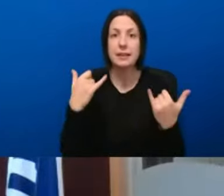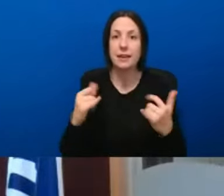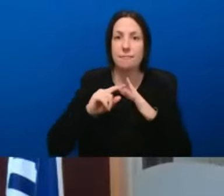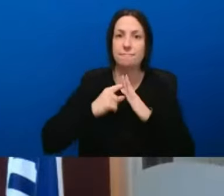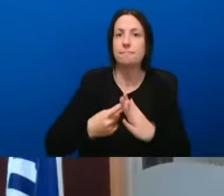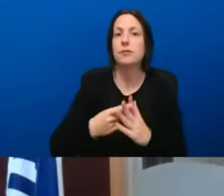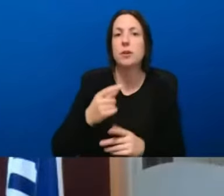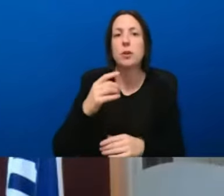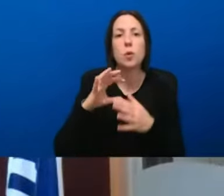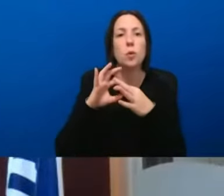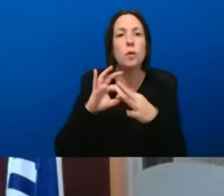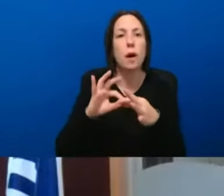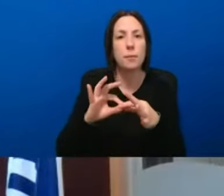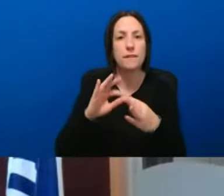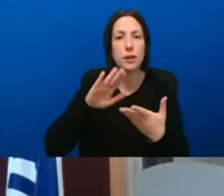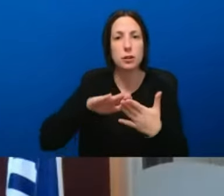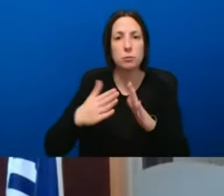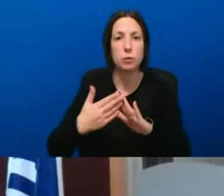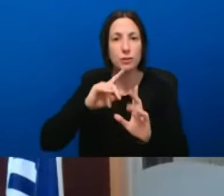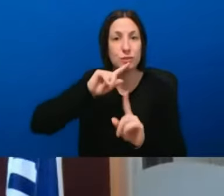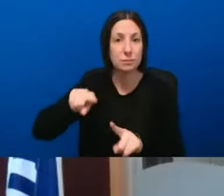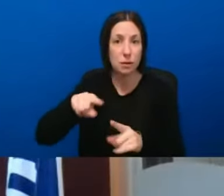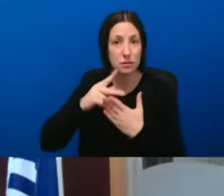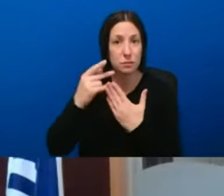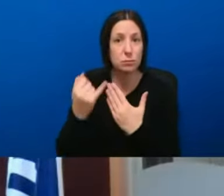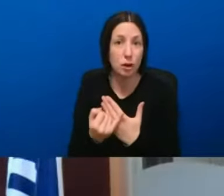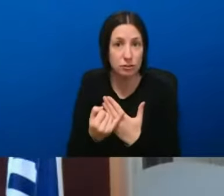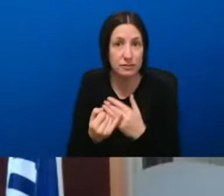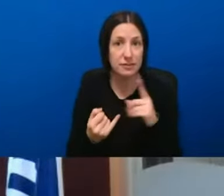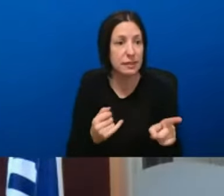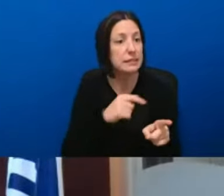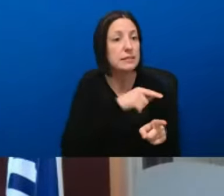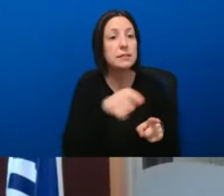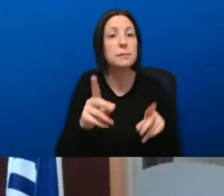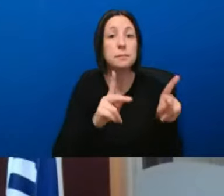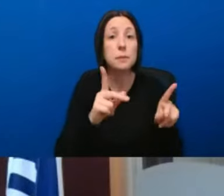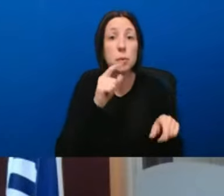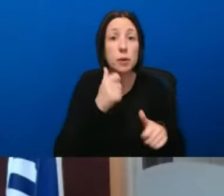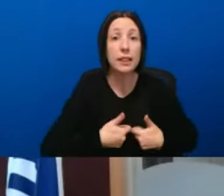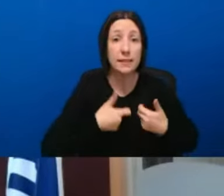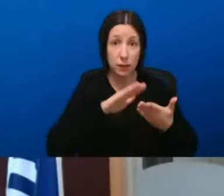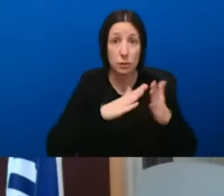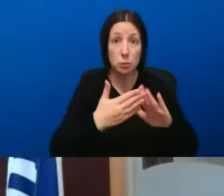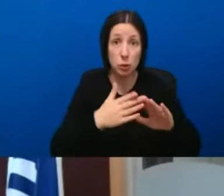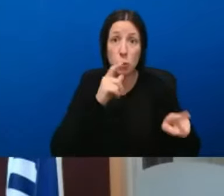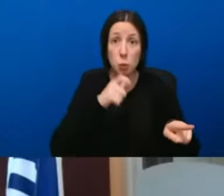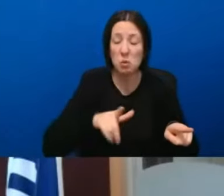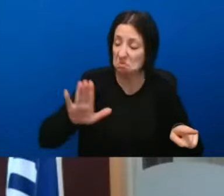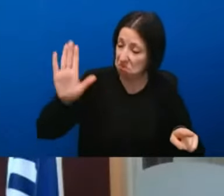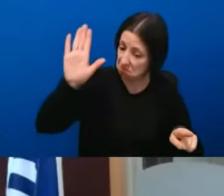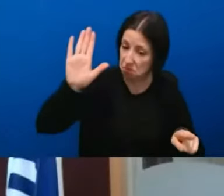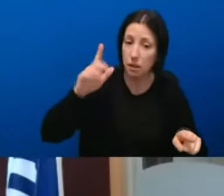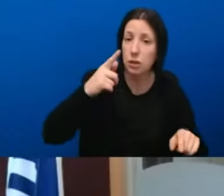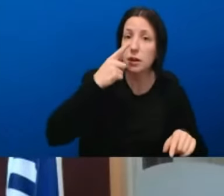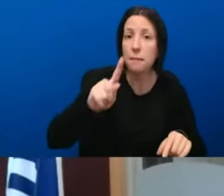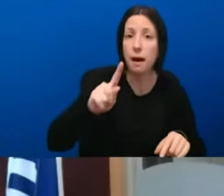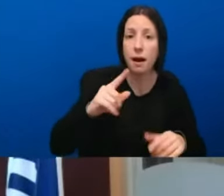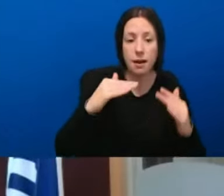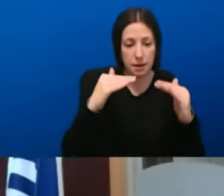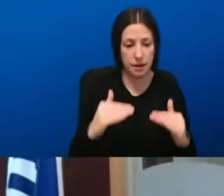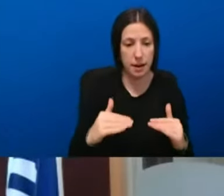the Cooperative Community Response Project, which is a project that is essentially to bring on community members that are willing to take a